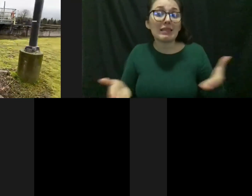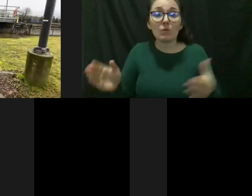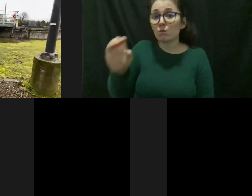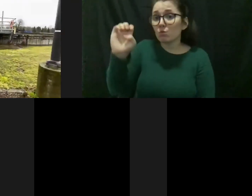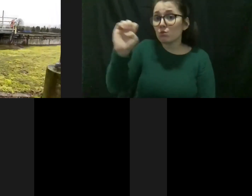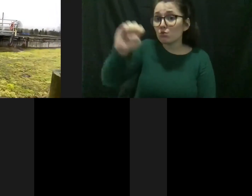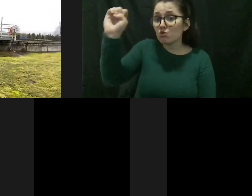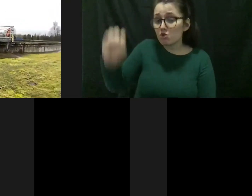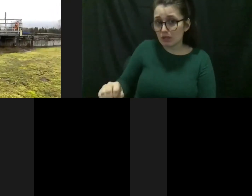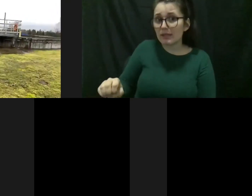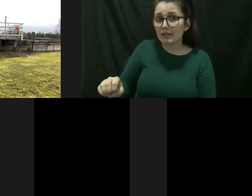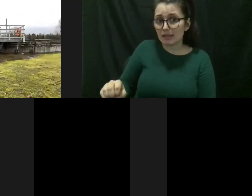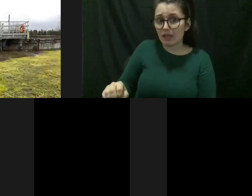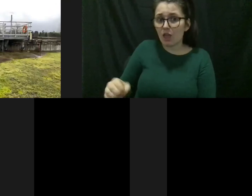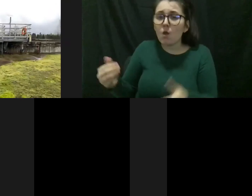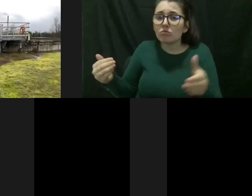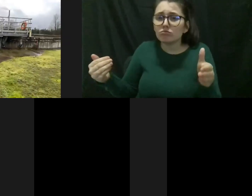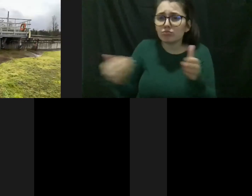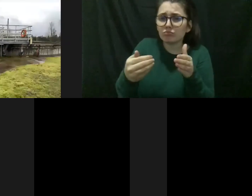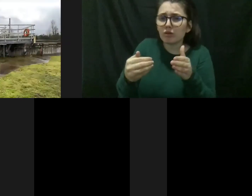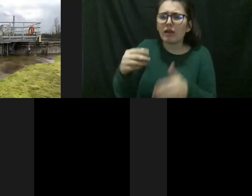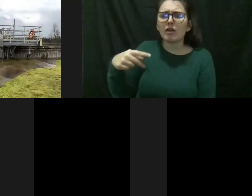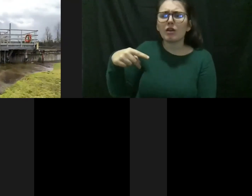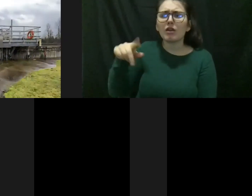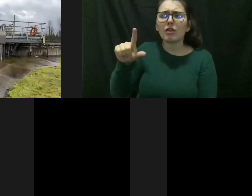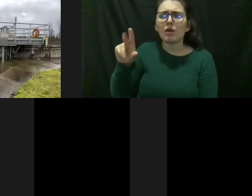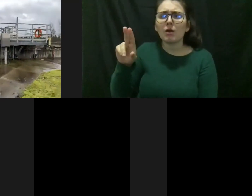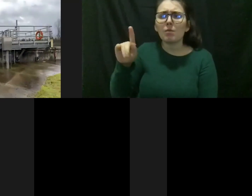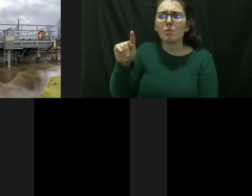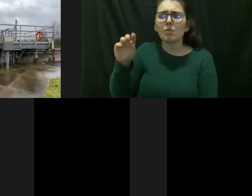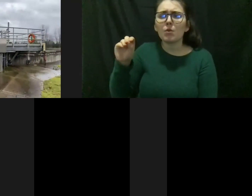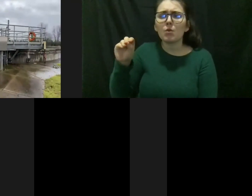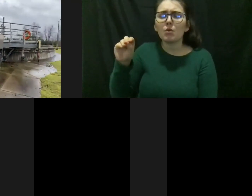water level. Obviously, this is running over too. Yeah.